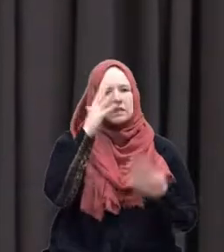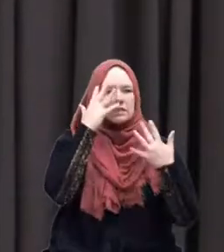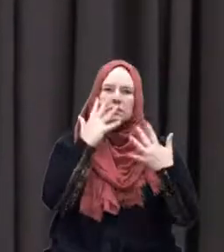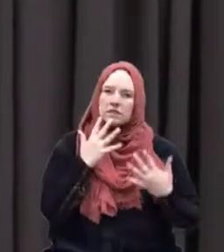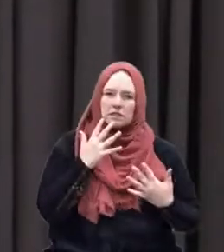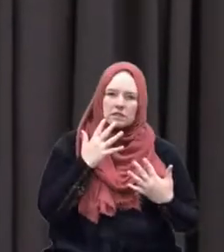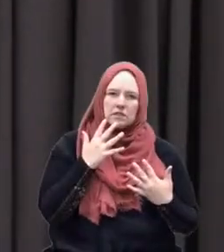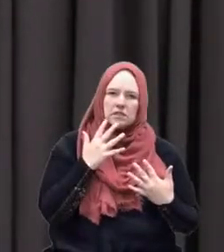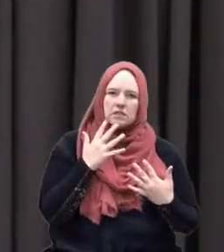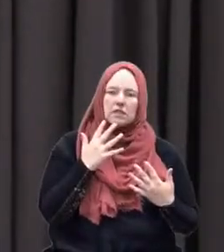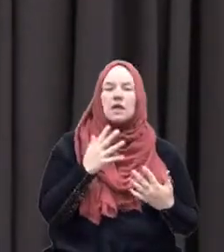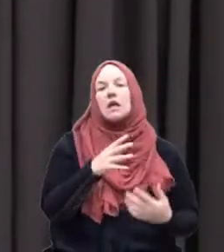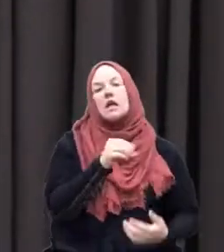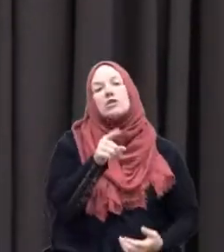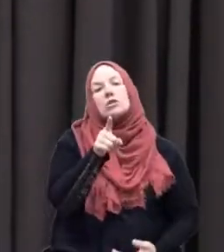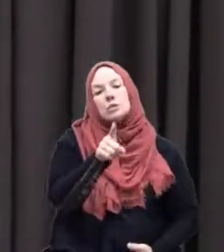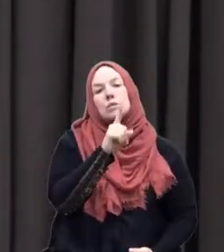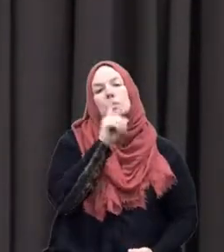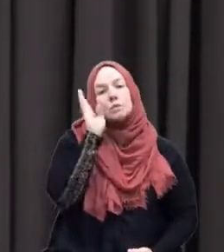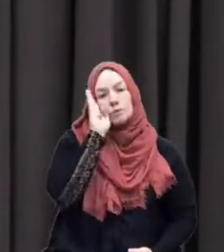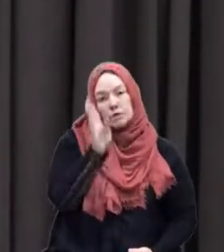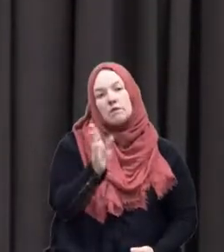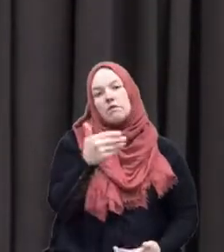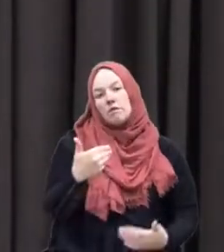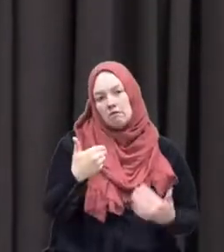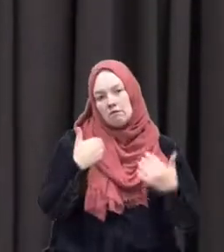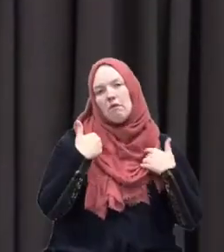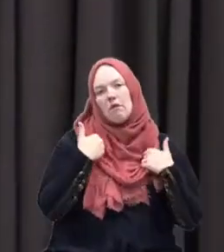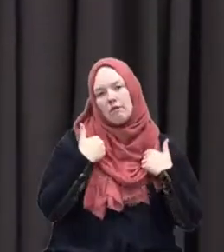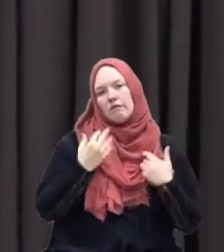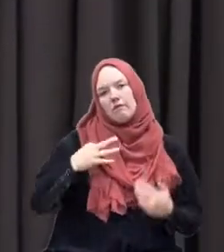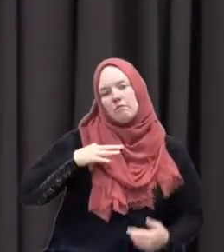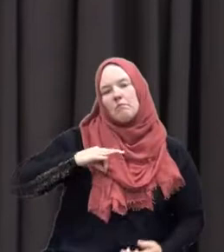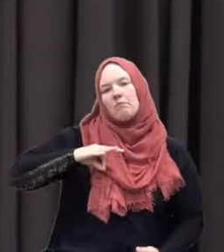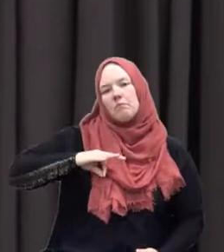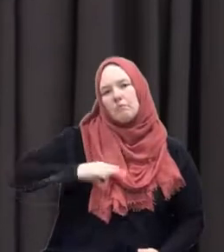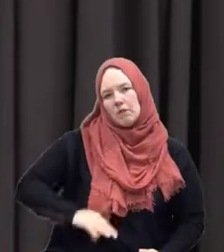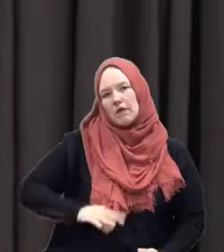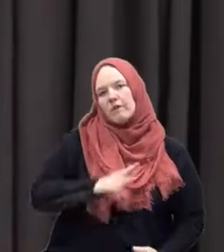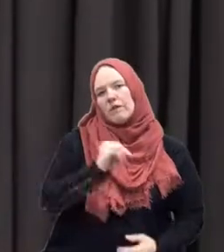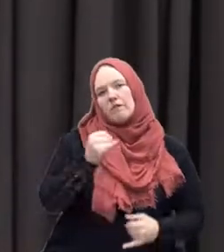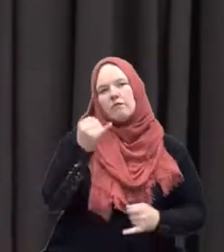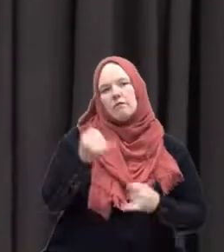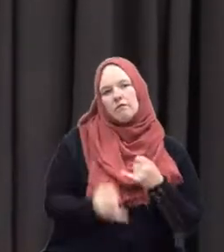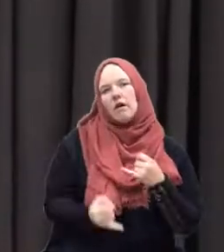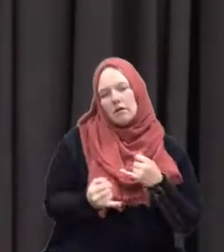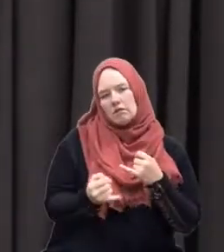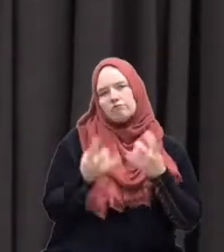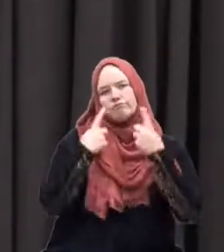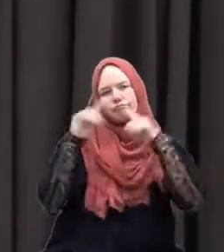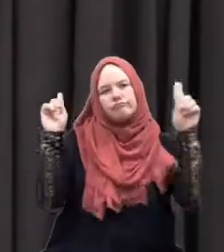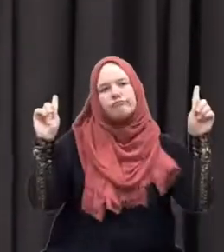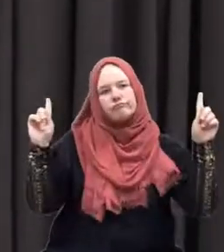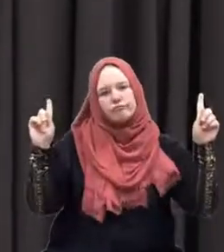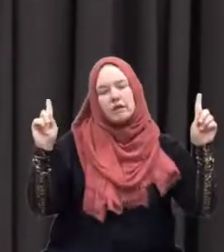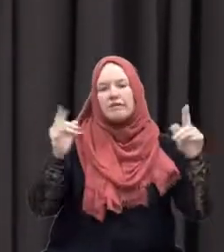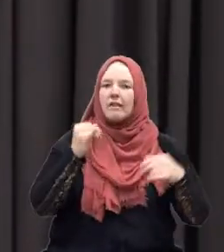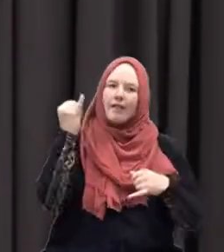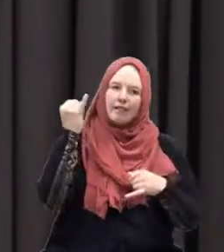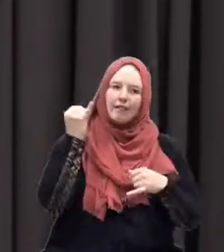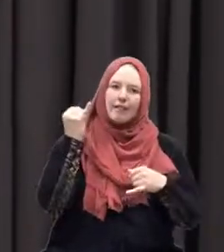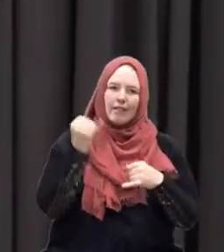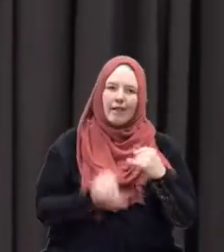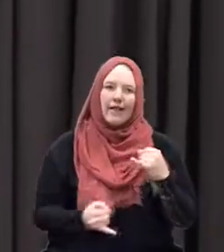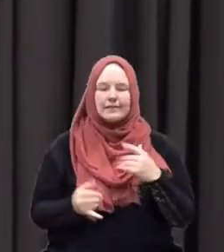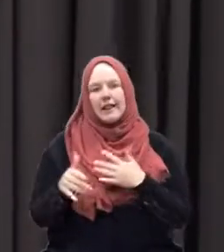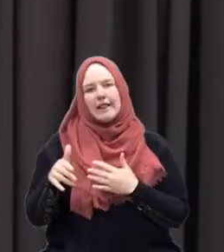Do not be sad. And you are going to have the upper hand and the final say. The